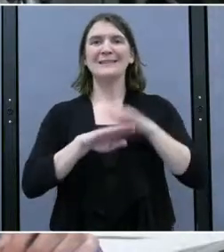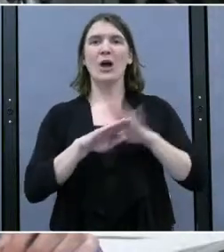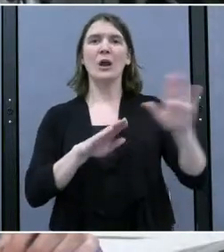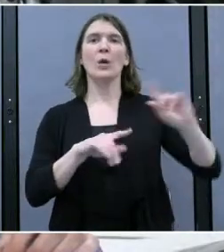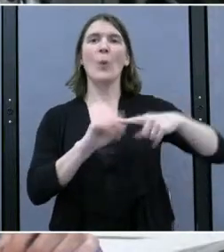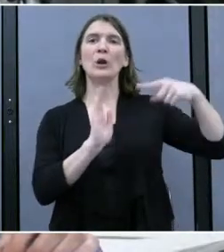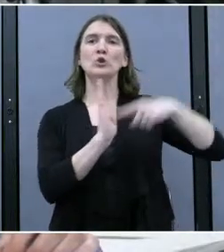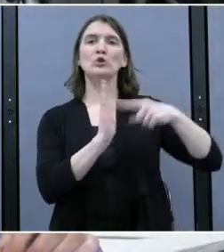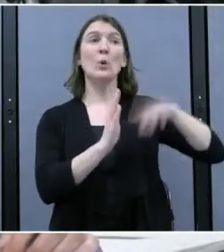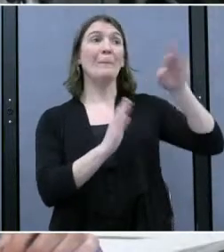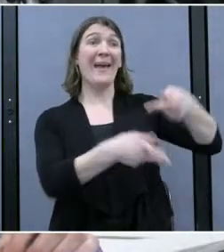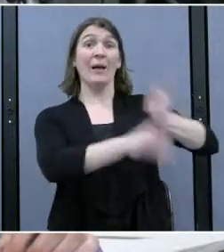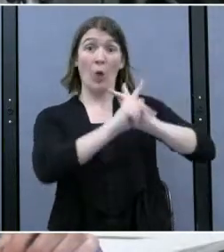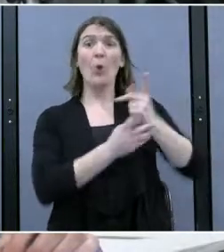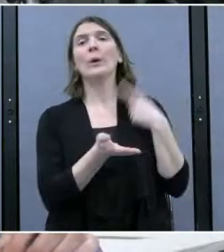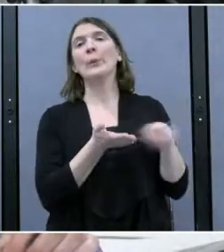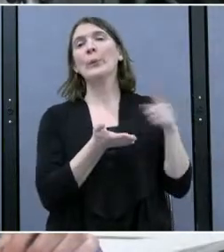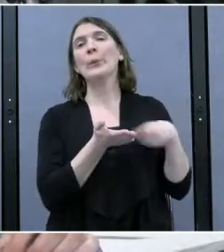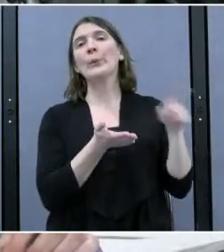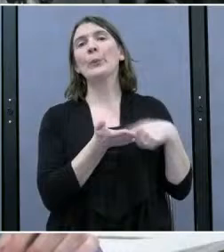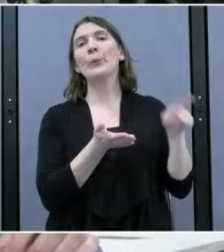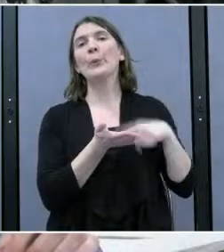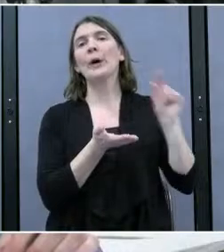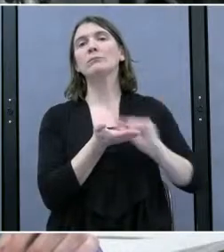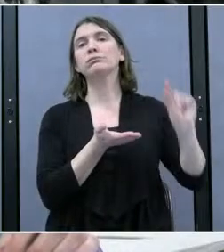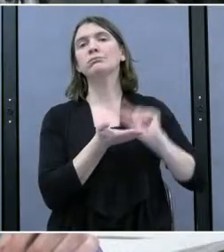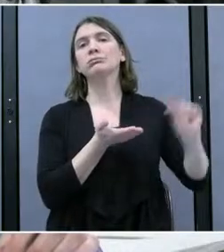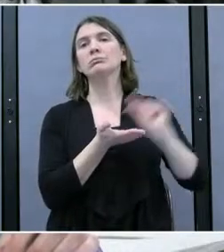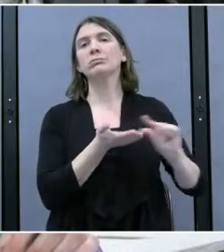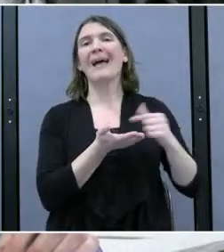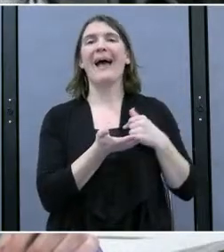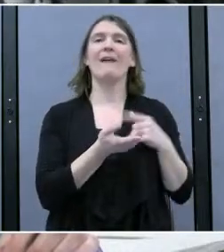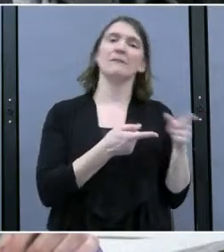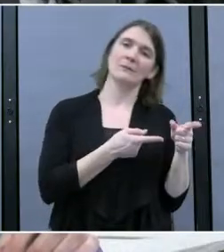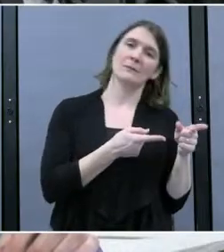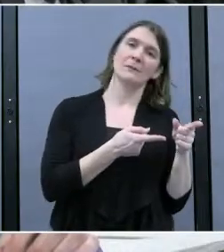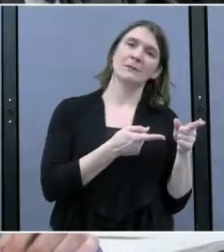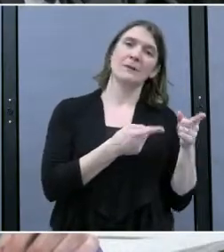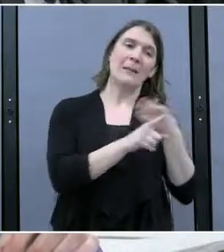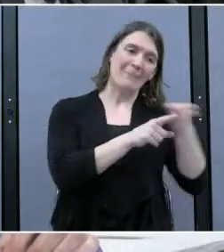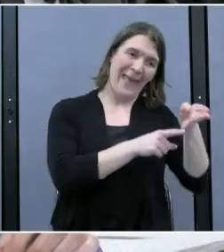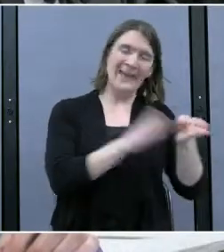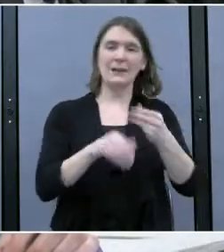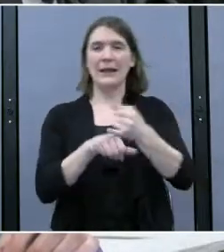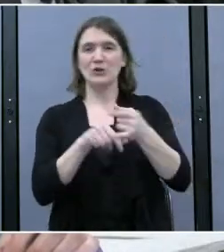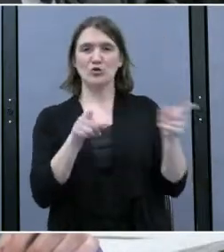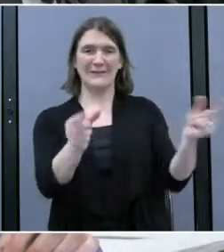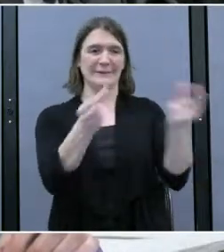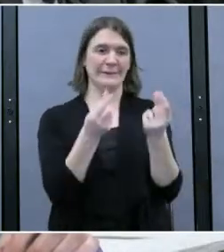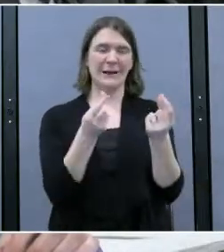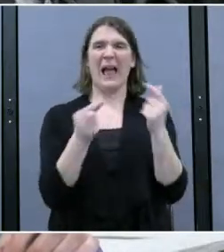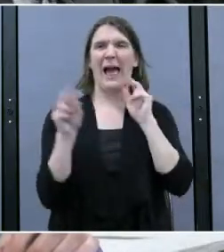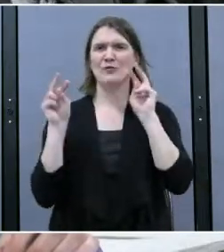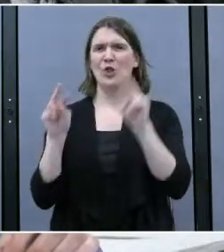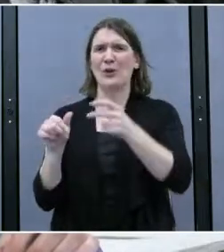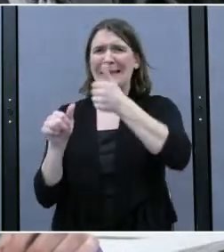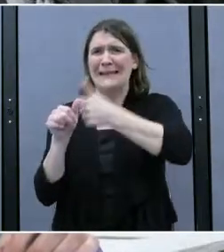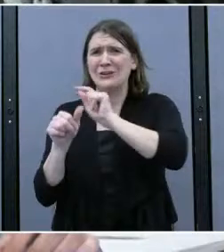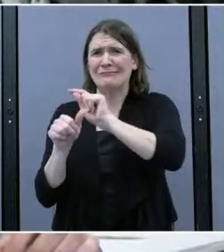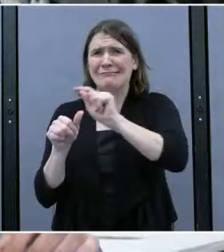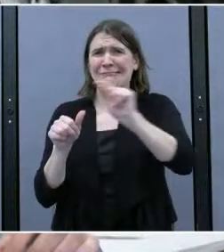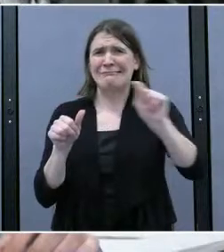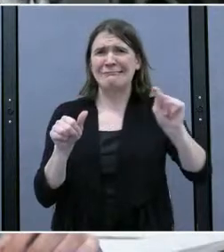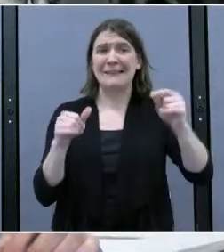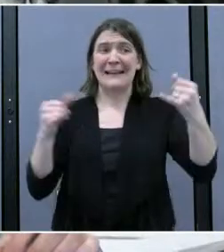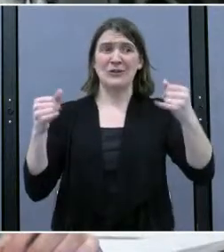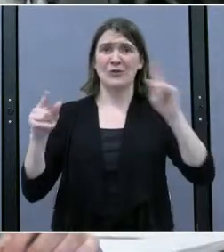schedules from the bond bank for the particular loan. I would have to look at them individually to know what the